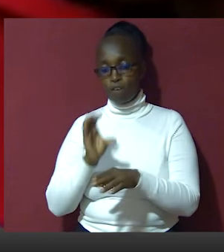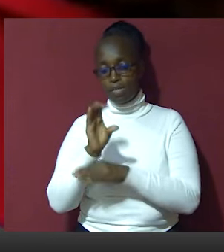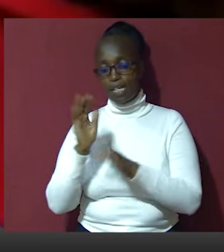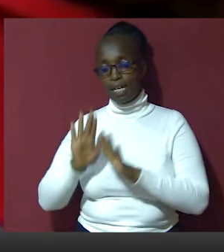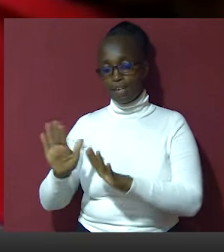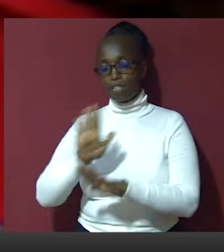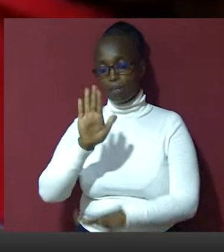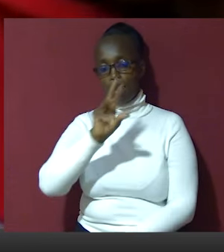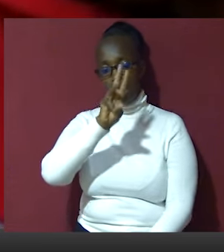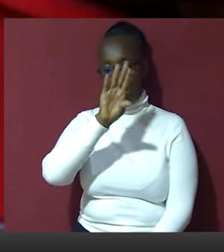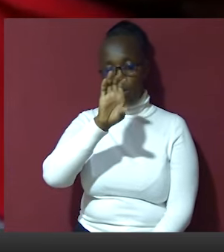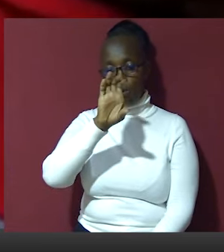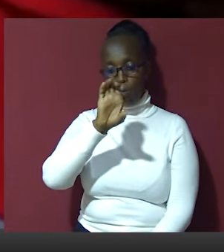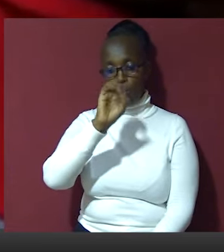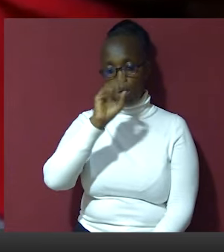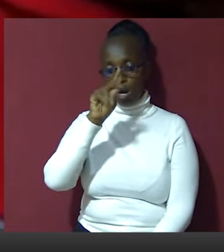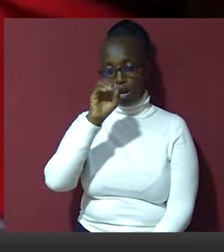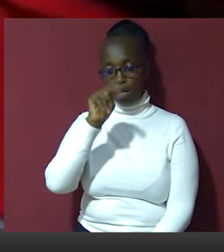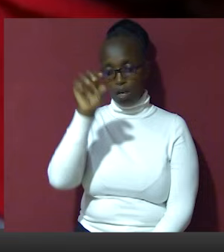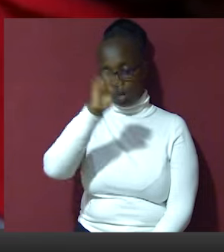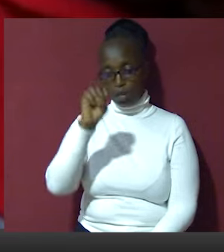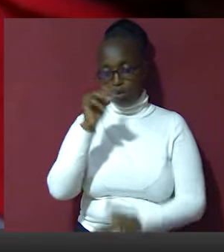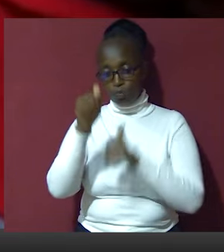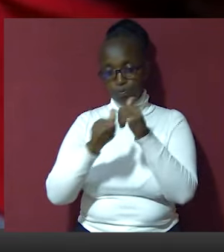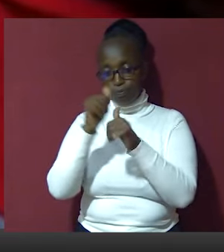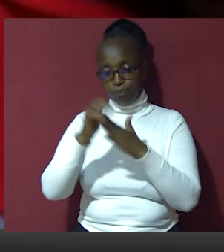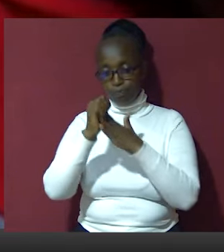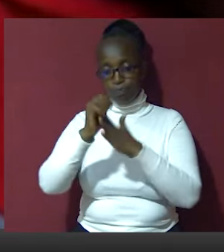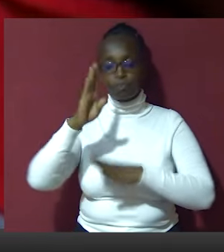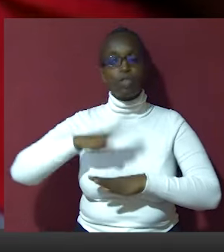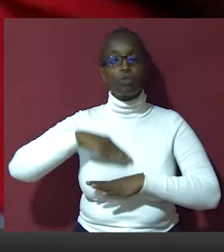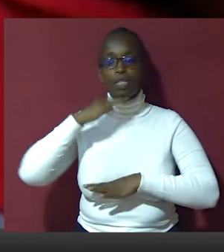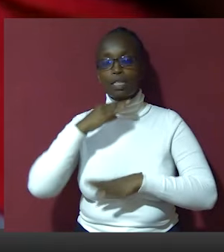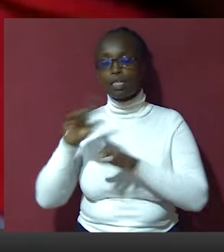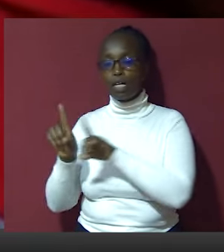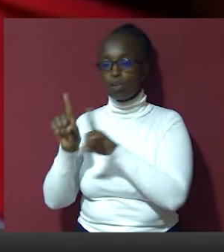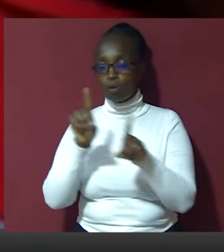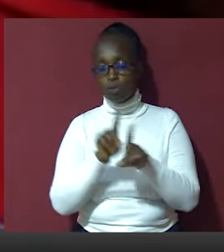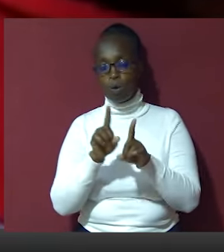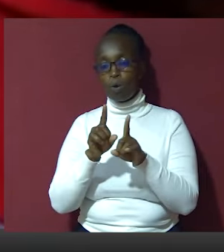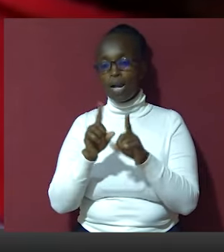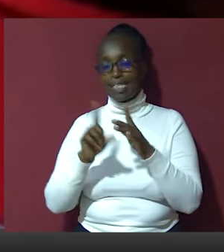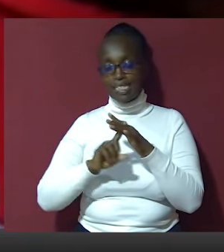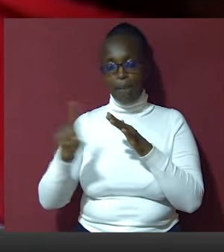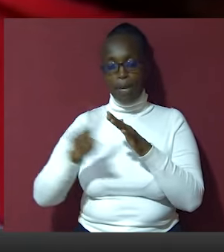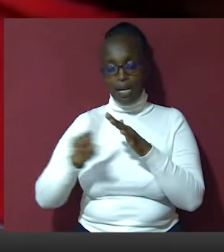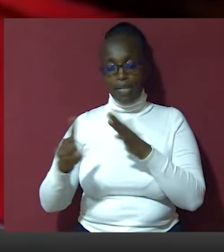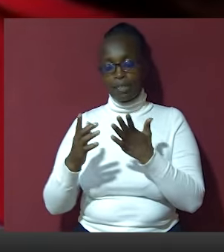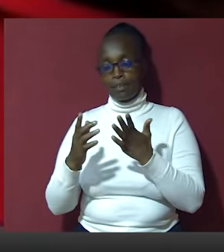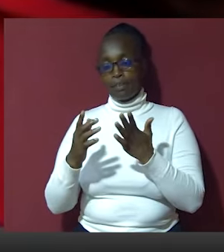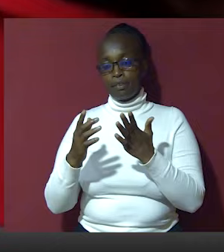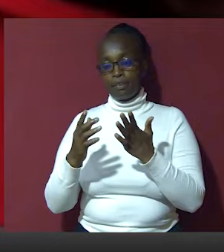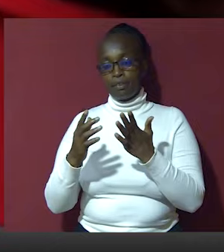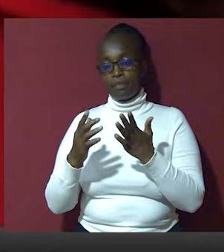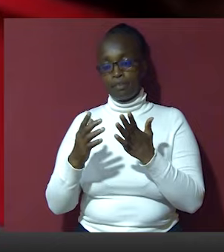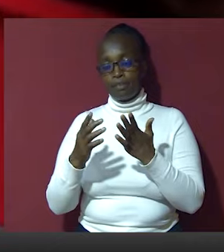lethal weapons that have led to deaths, injuries, abductions, and enforced disappearances, amongst